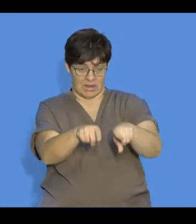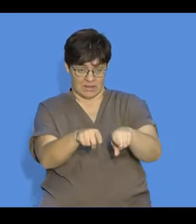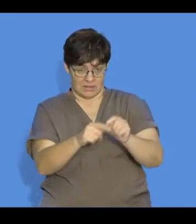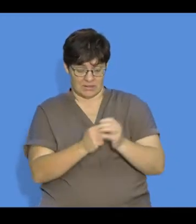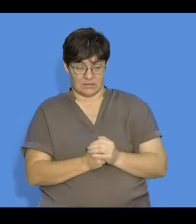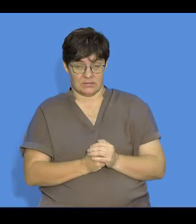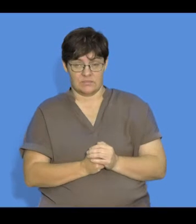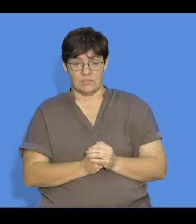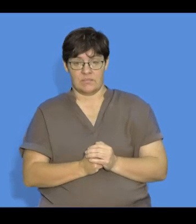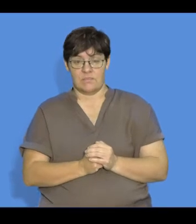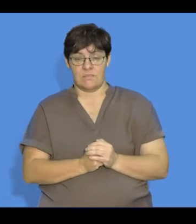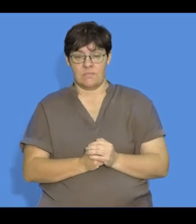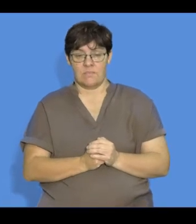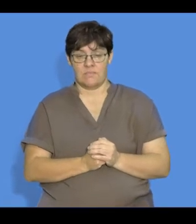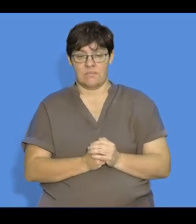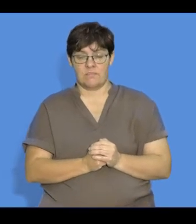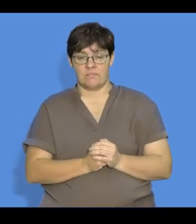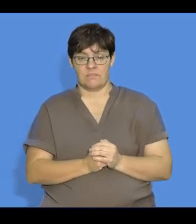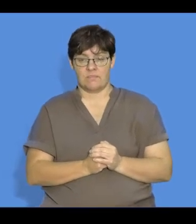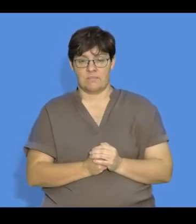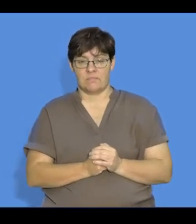in parallel, right?